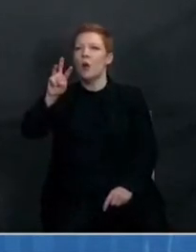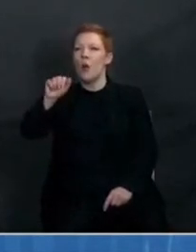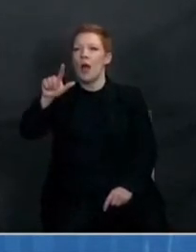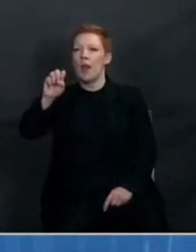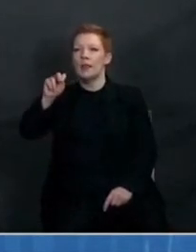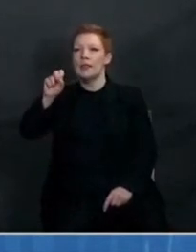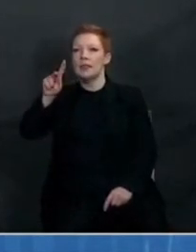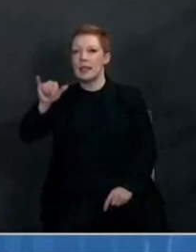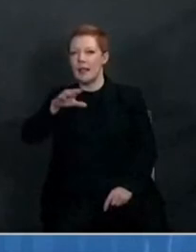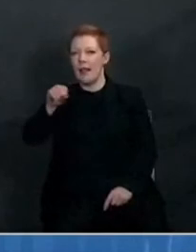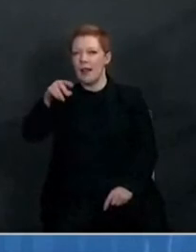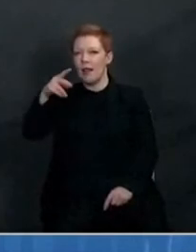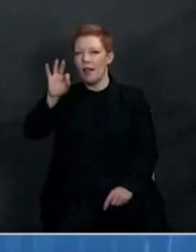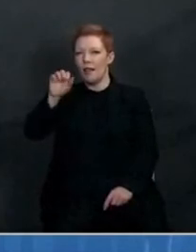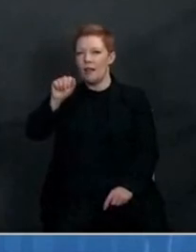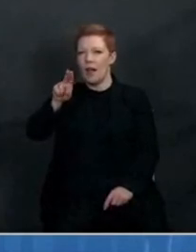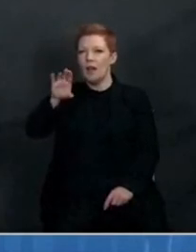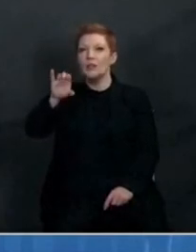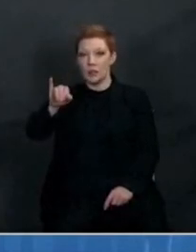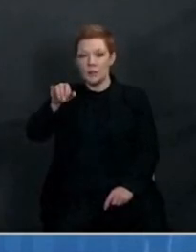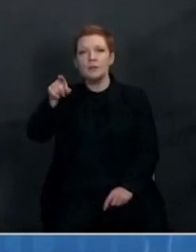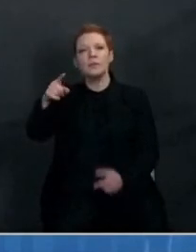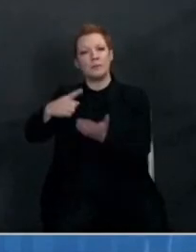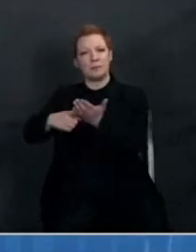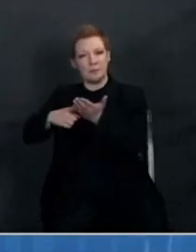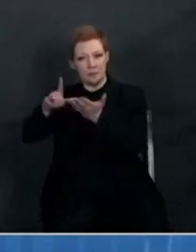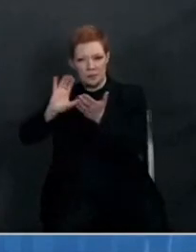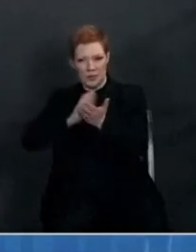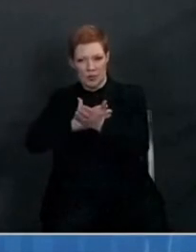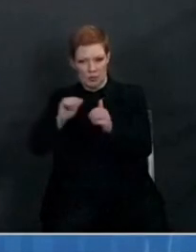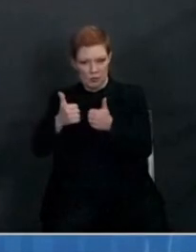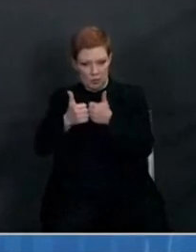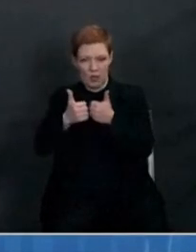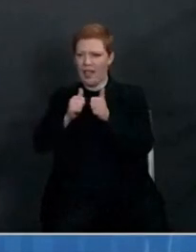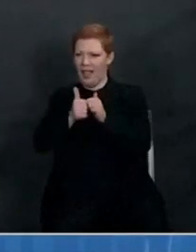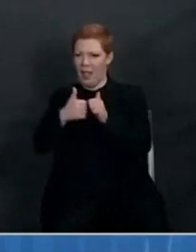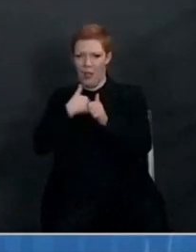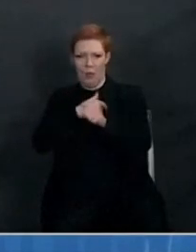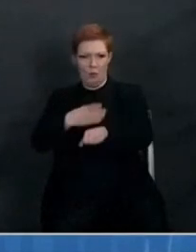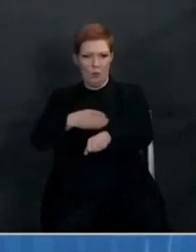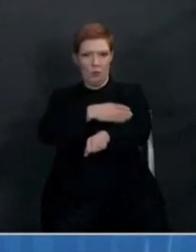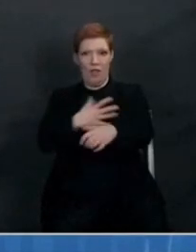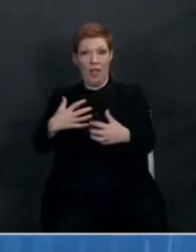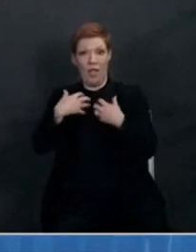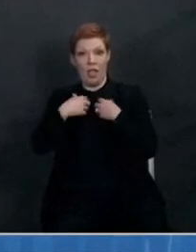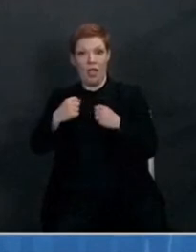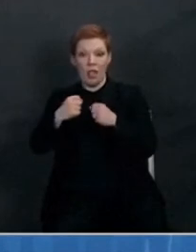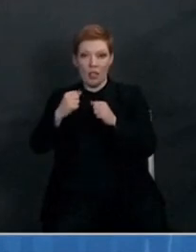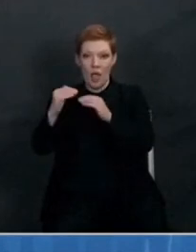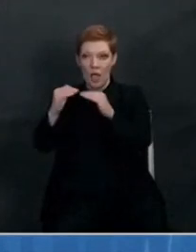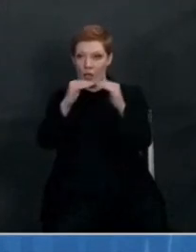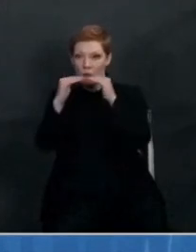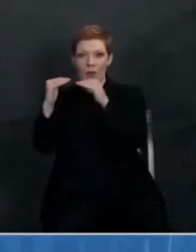who will talk about the challenges we are facing to improve health equity in the face of this pandemic. Let's start with Dr. Walensky.